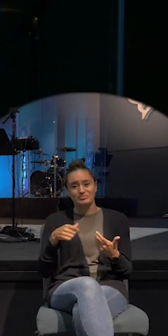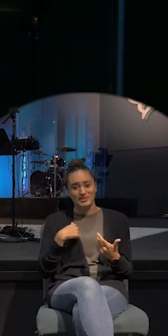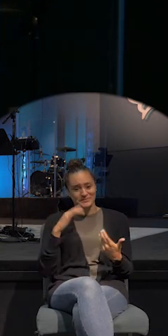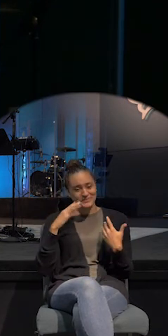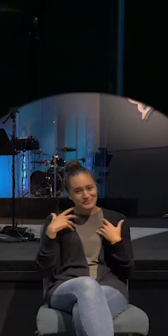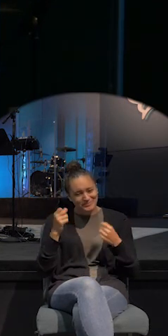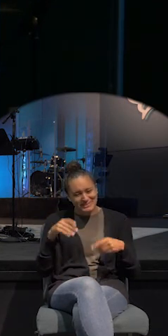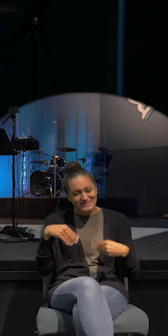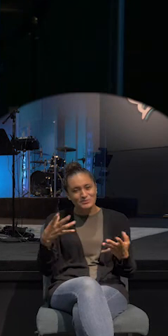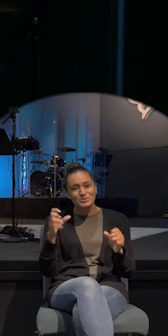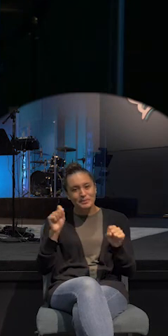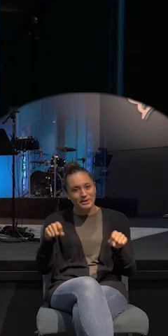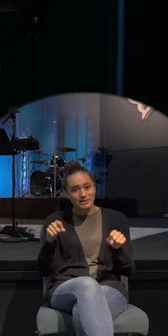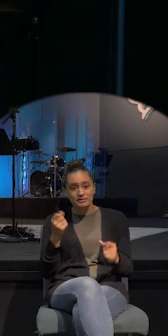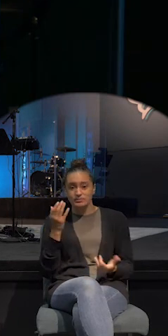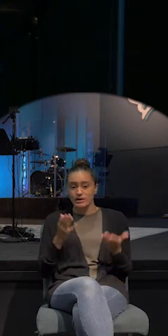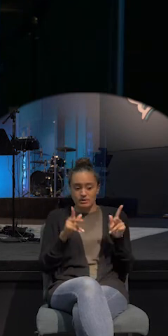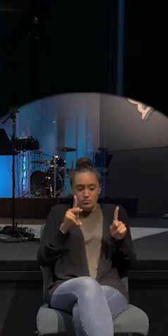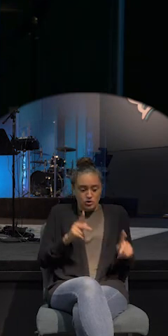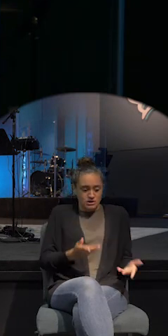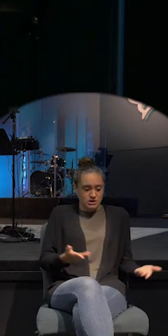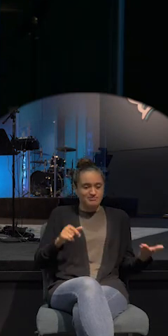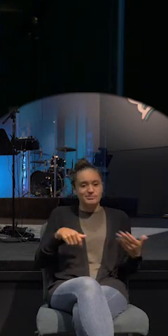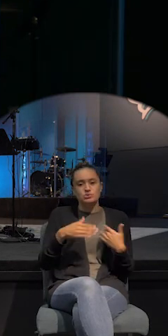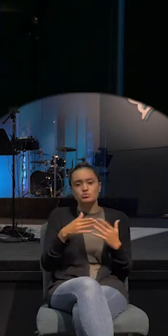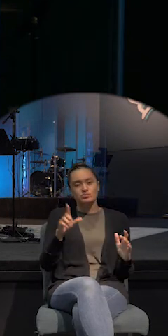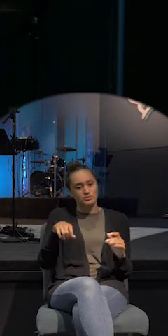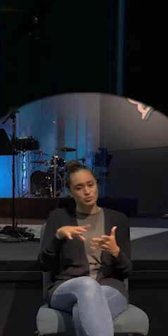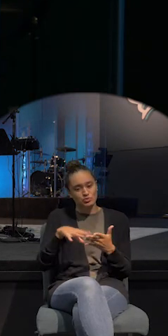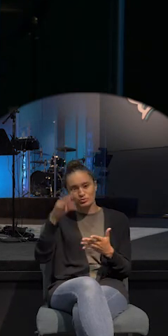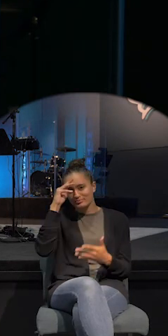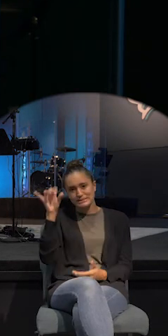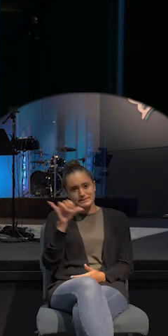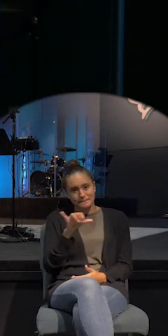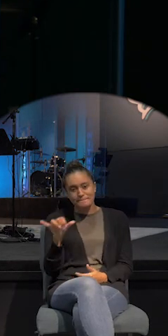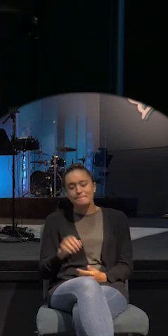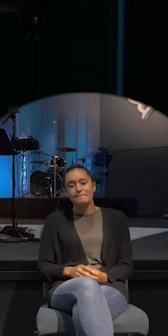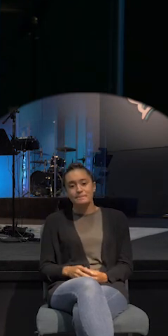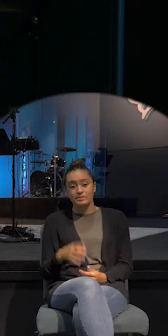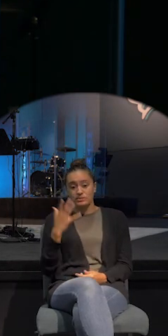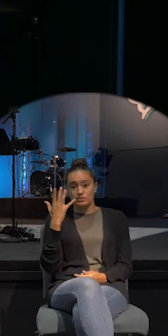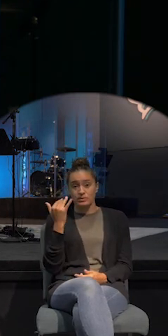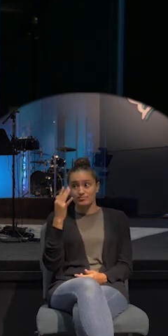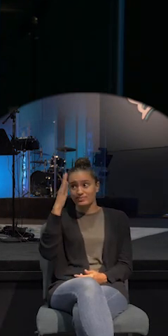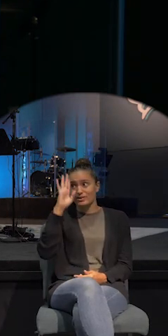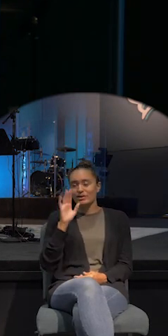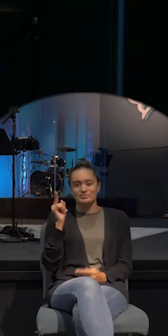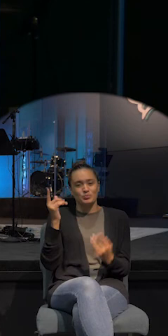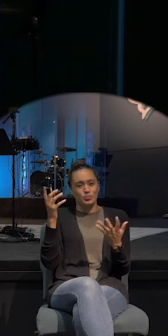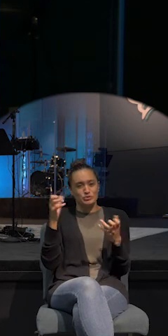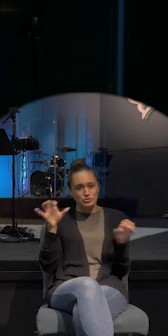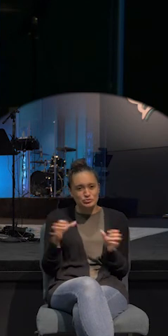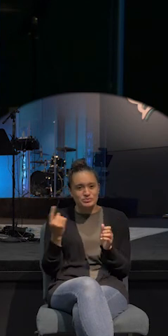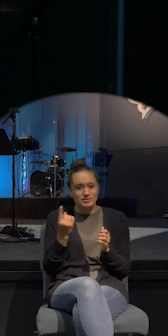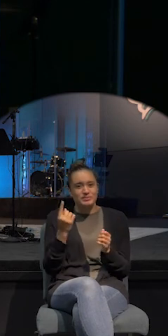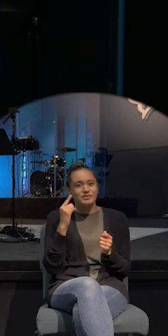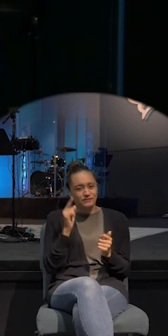whole. Maybe somebody in this room needs to learn to stretch out yours, because God wants to do something in you